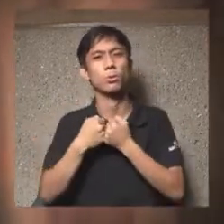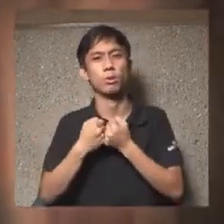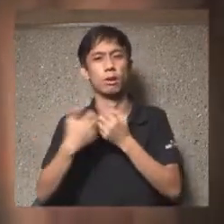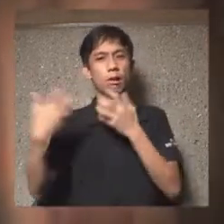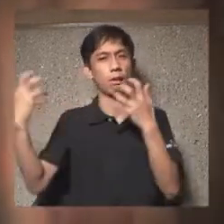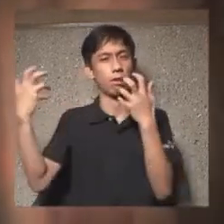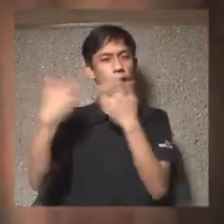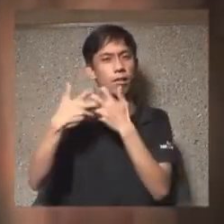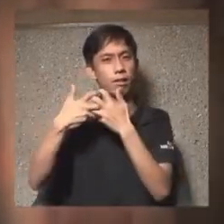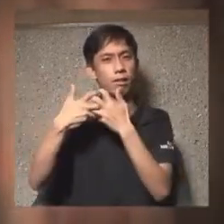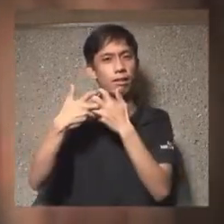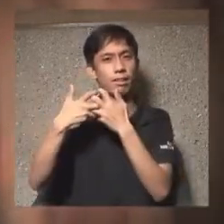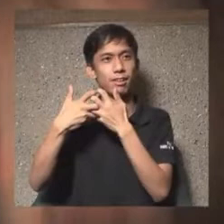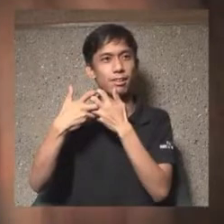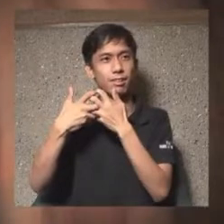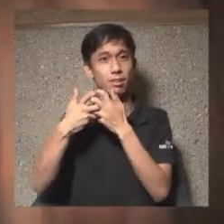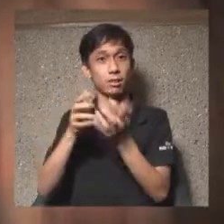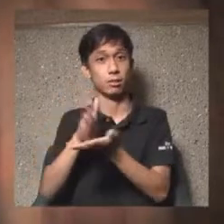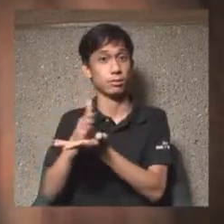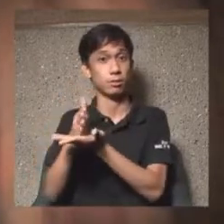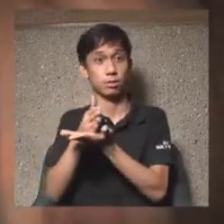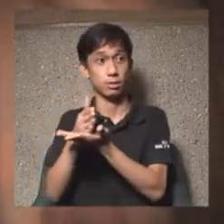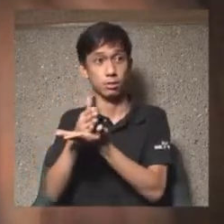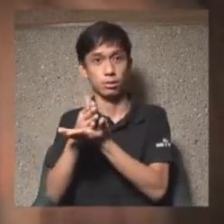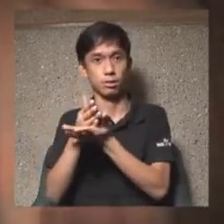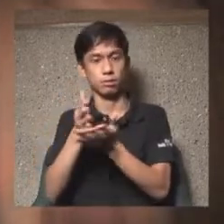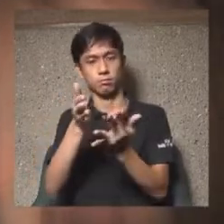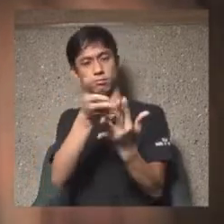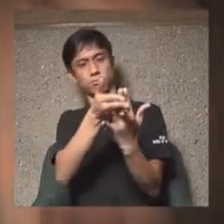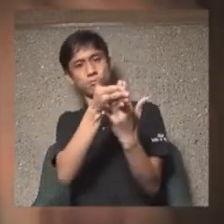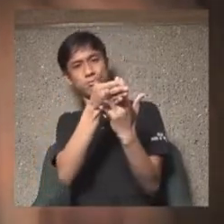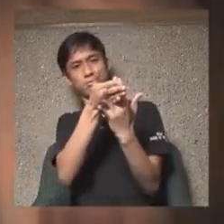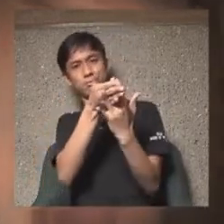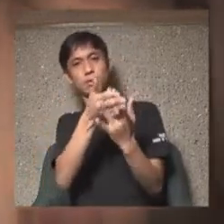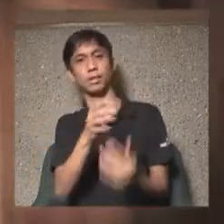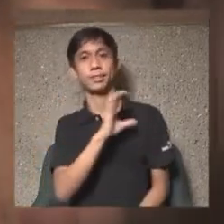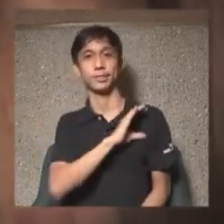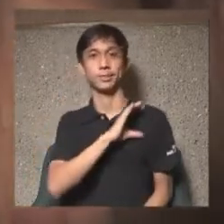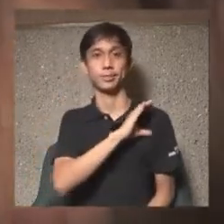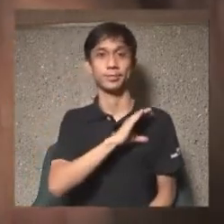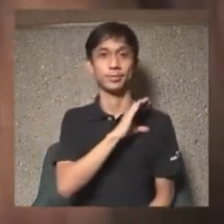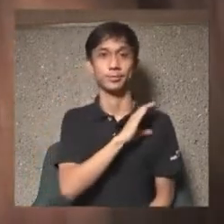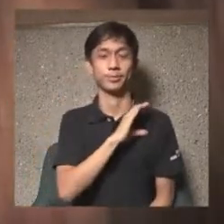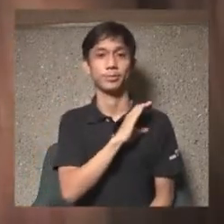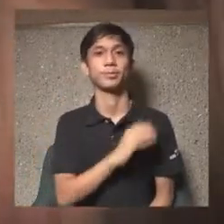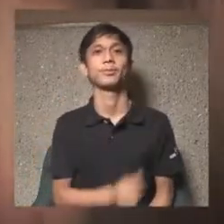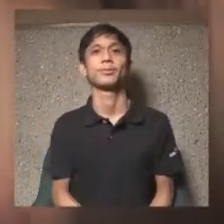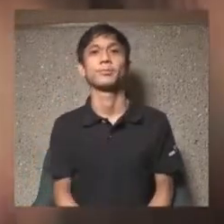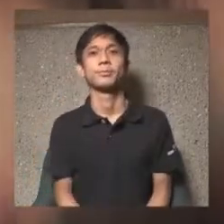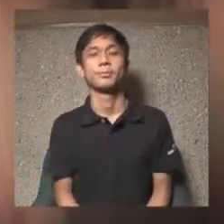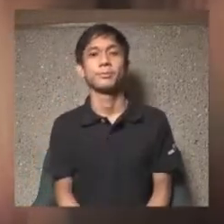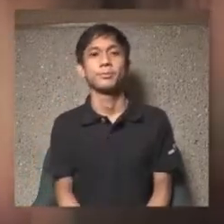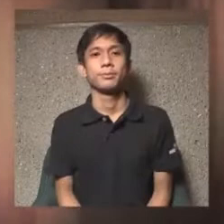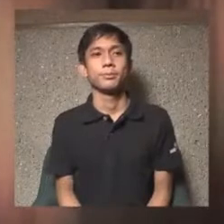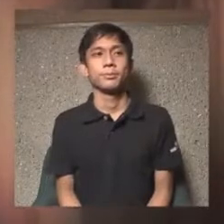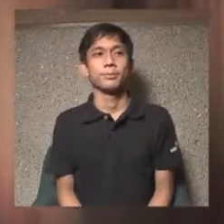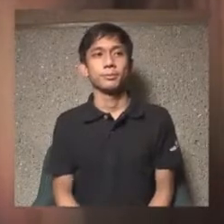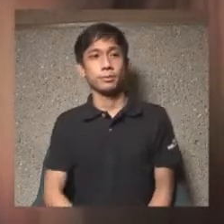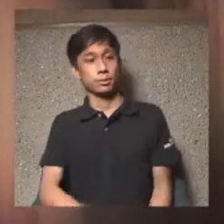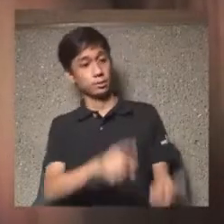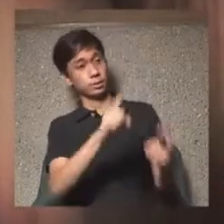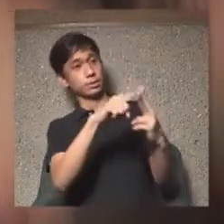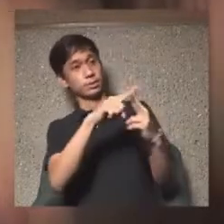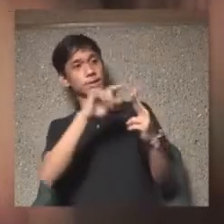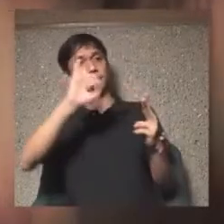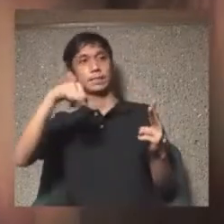week, Brother John was able to preach about it. And as you have seen, Jacob was grappling so much,